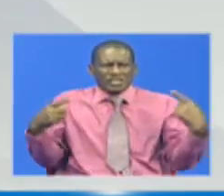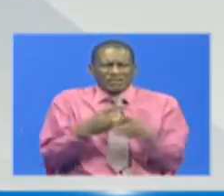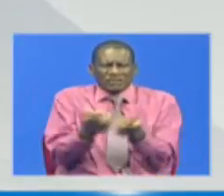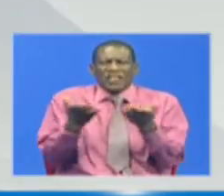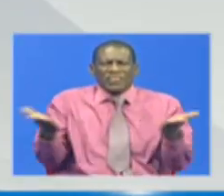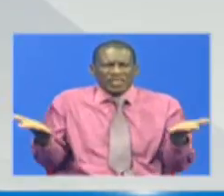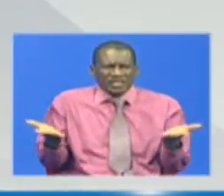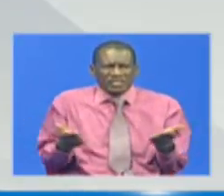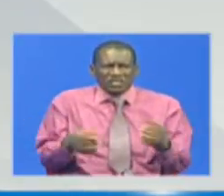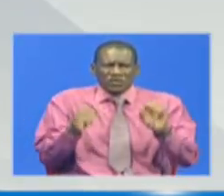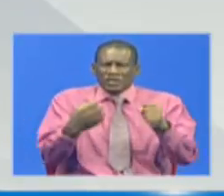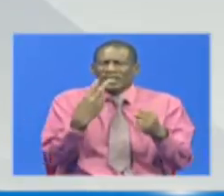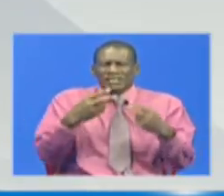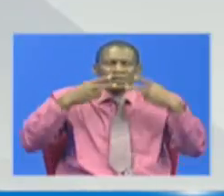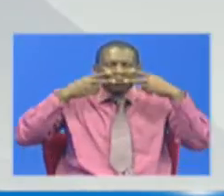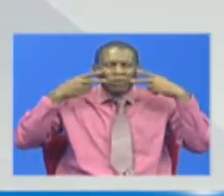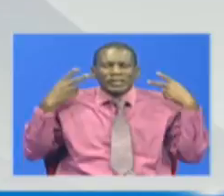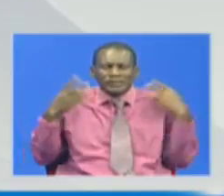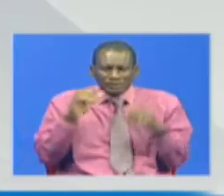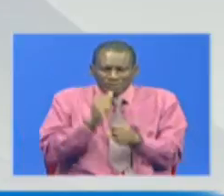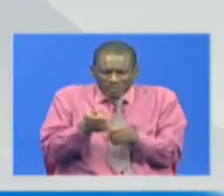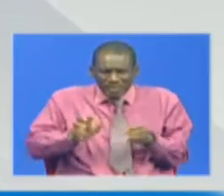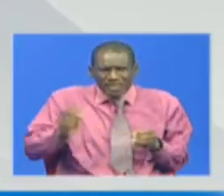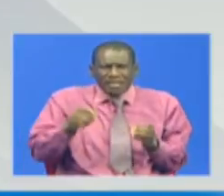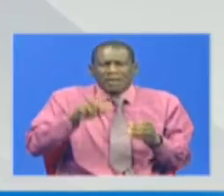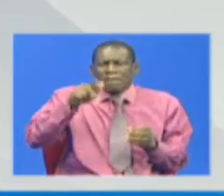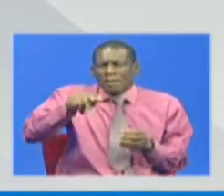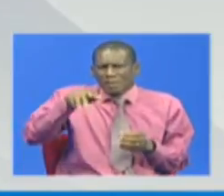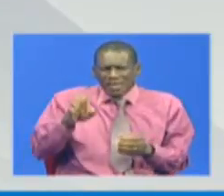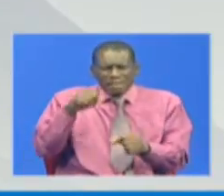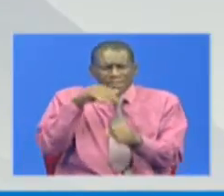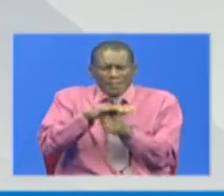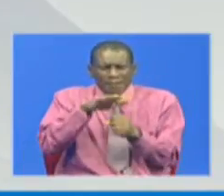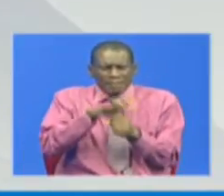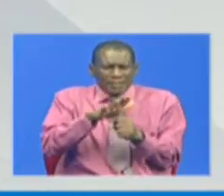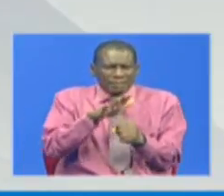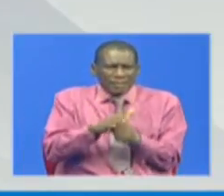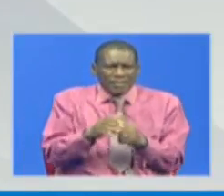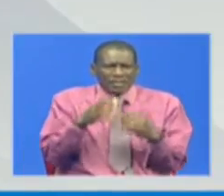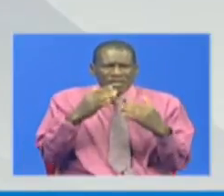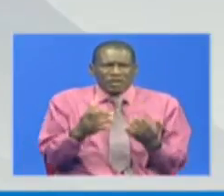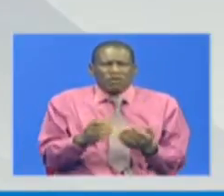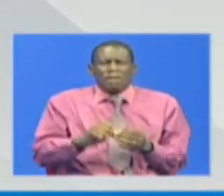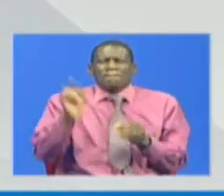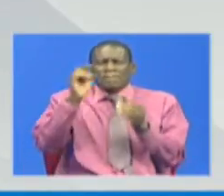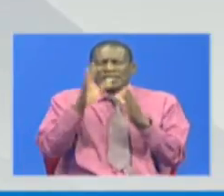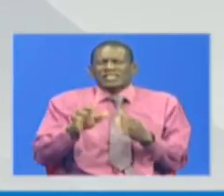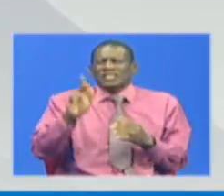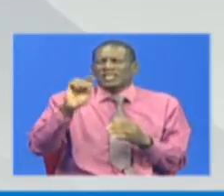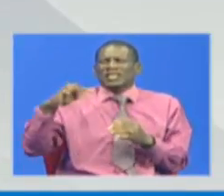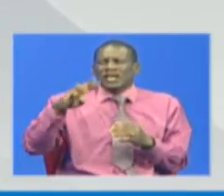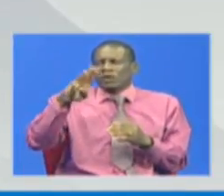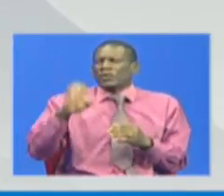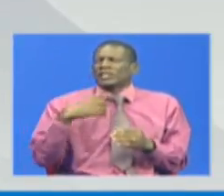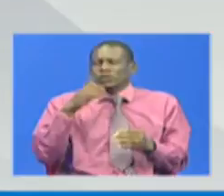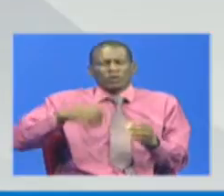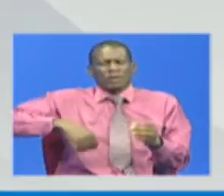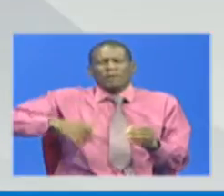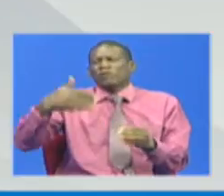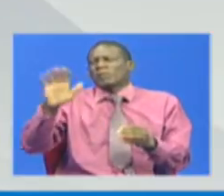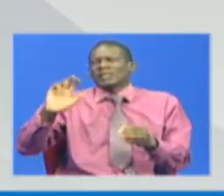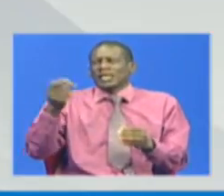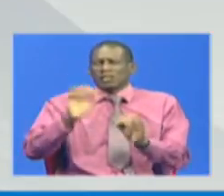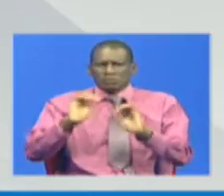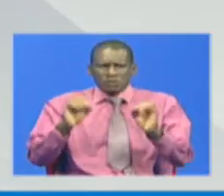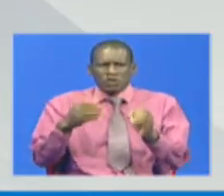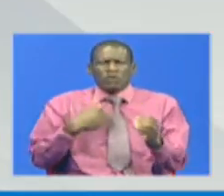are seeing masks are being made locally, PPEs, a lot of the PPEs, and actually CS Mutahi Kagwe said that we'll no longer be importing. And there's a lot that is